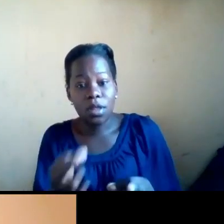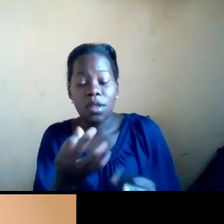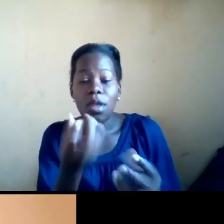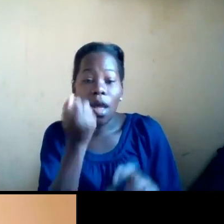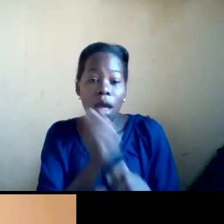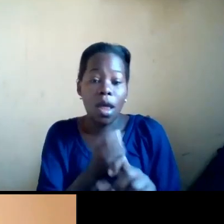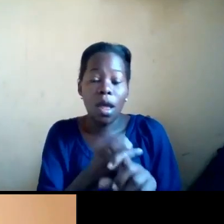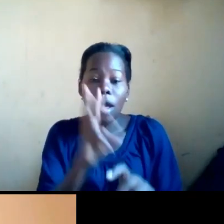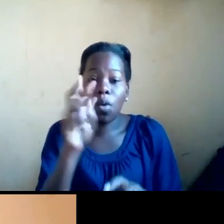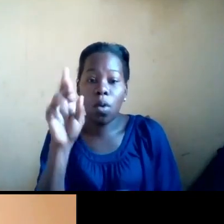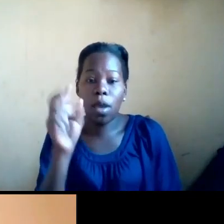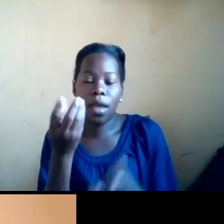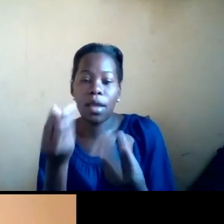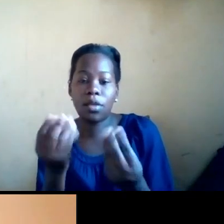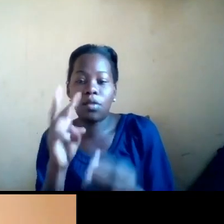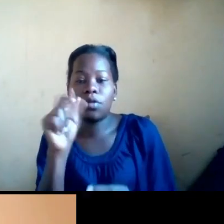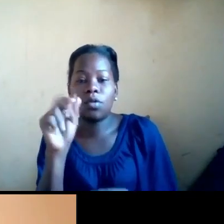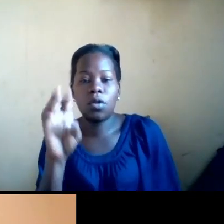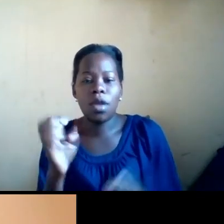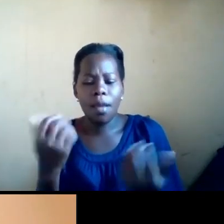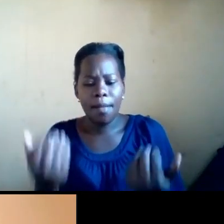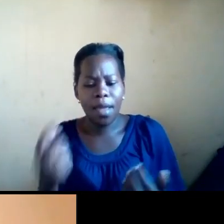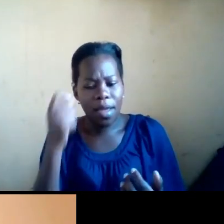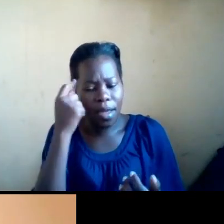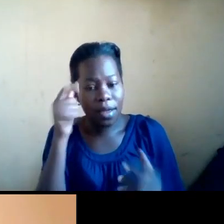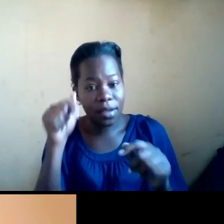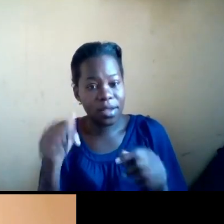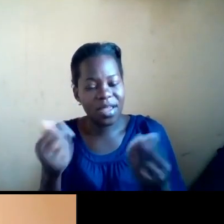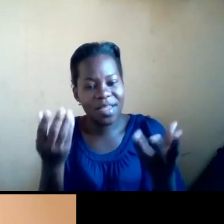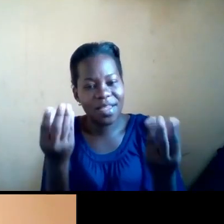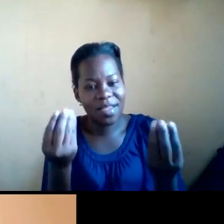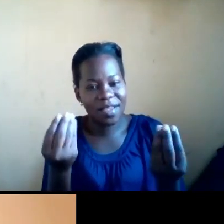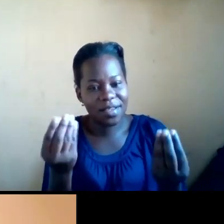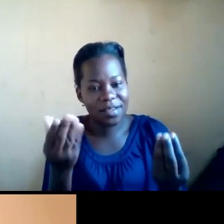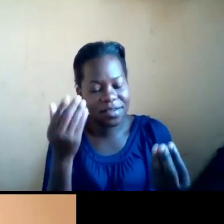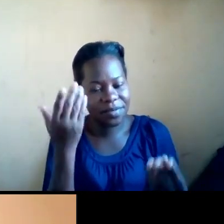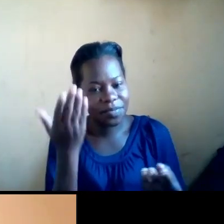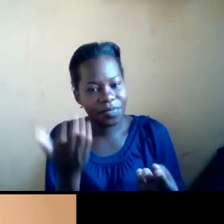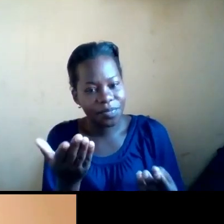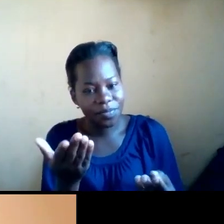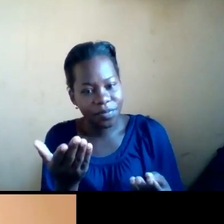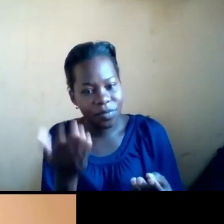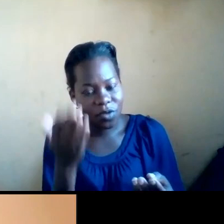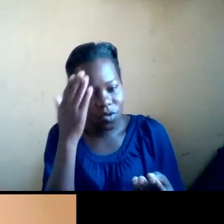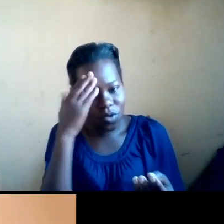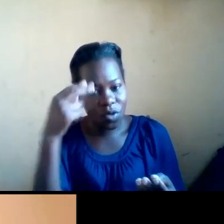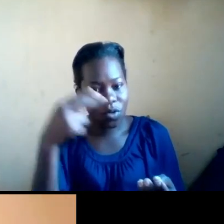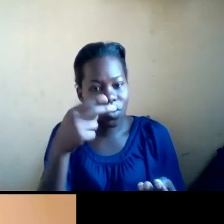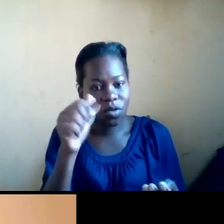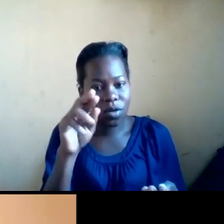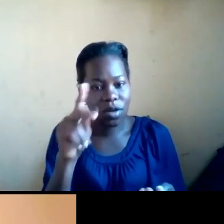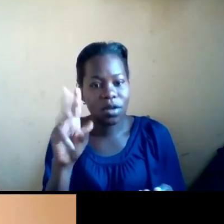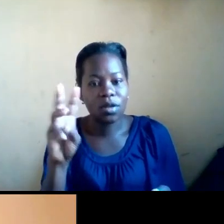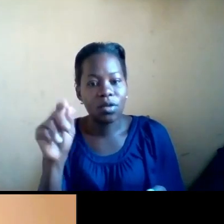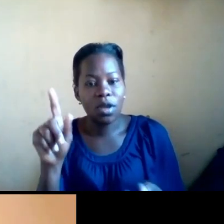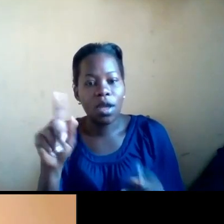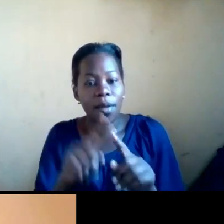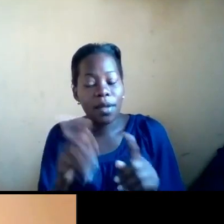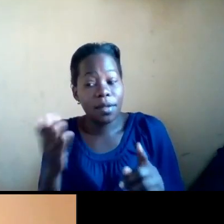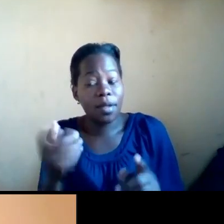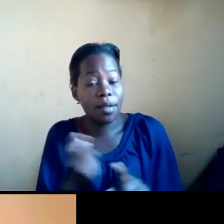software, my understanding at this stage is that it's probably easier to patent the hardware bits, but the ones that might be a bit more